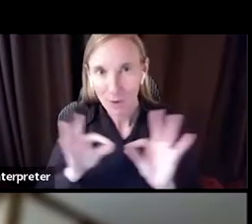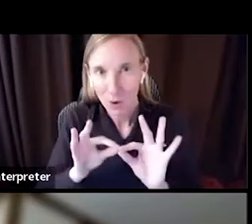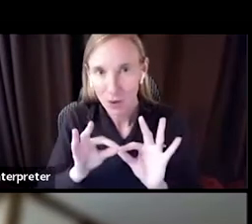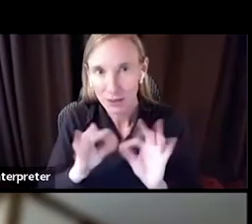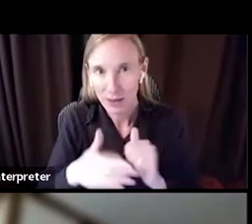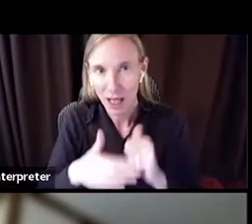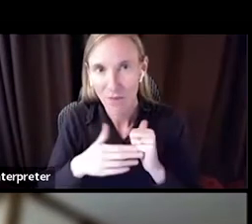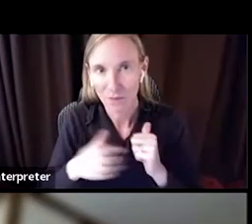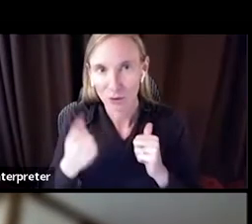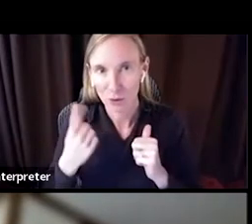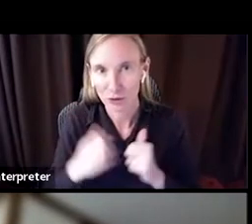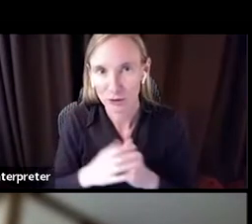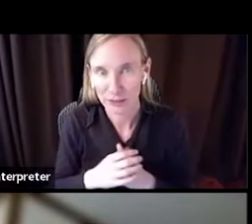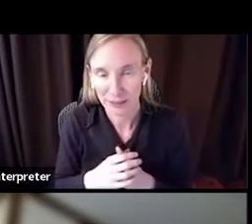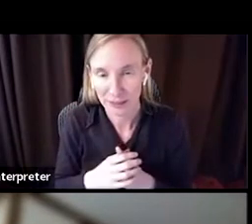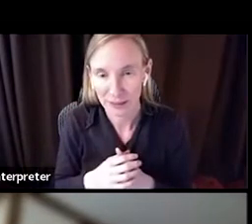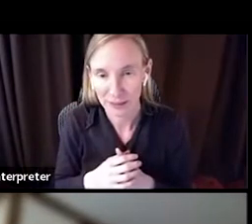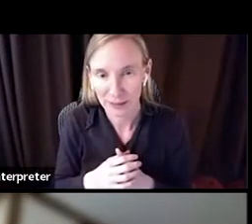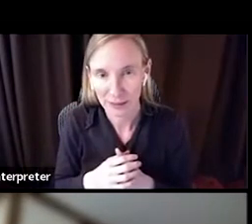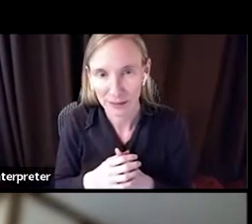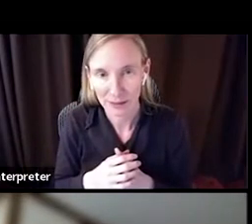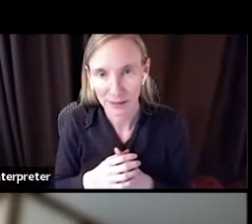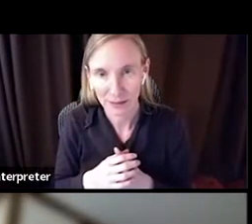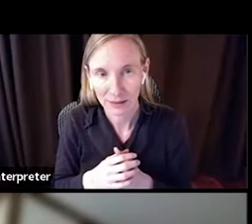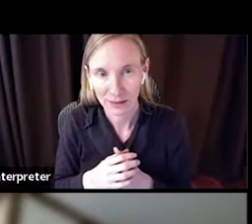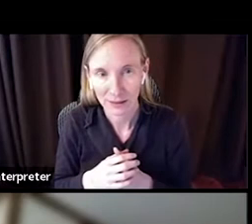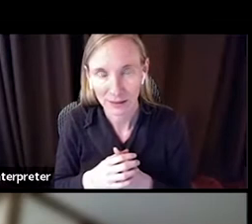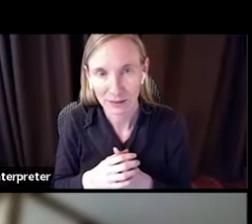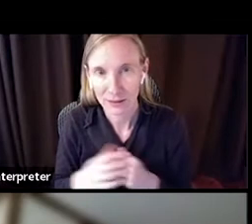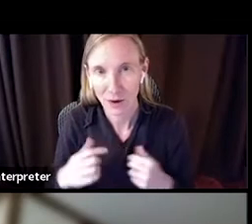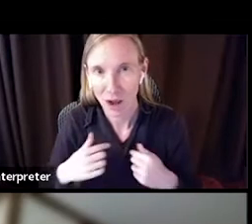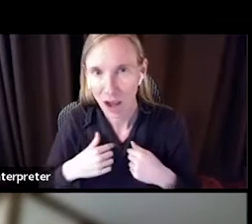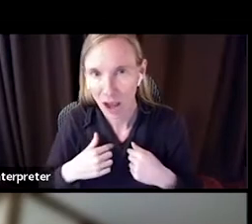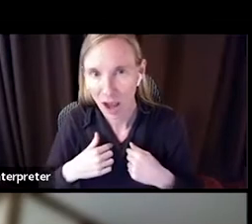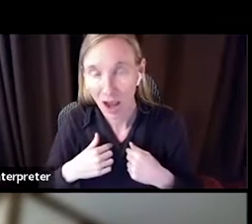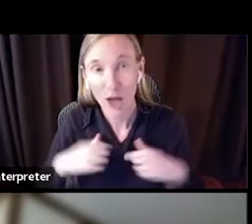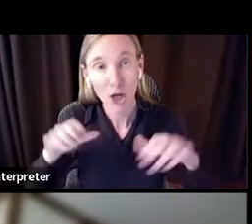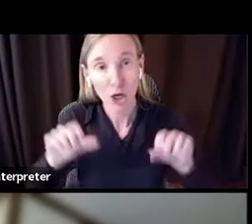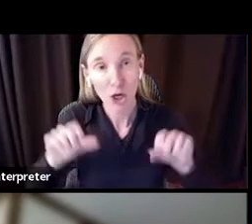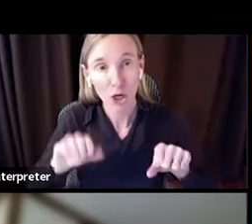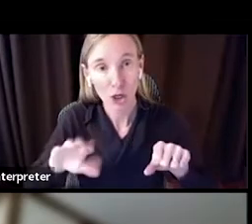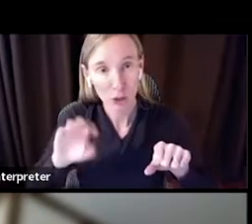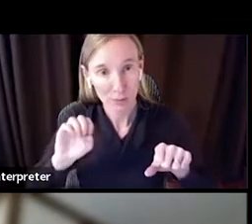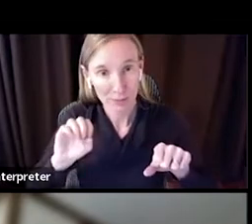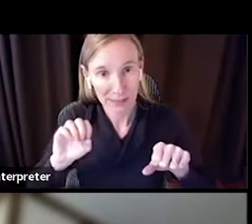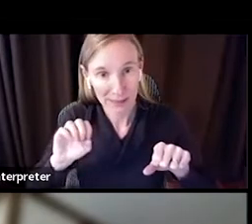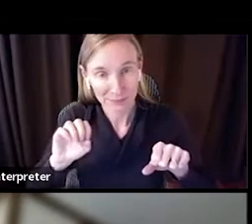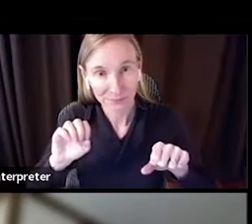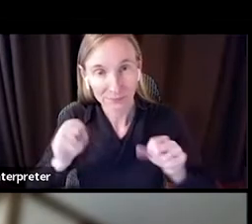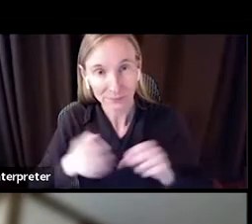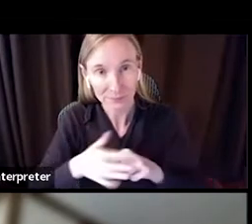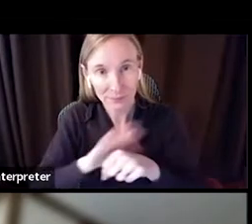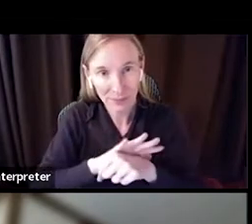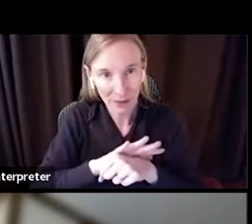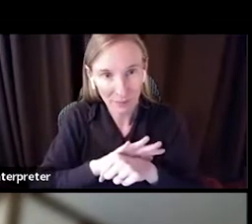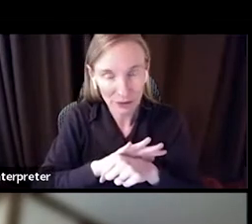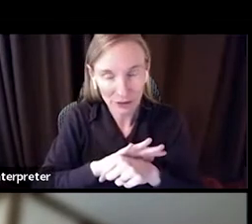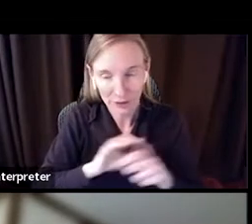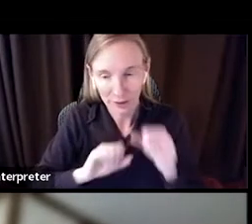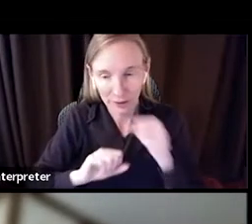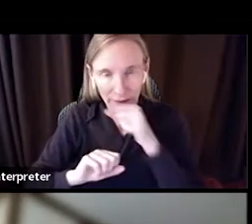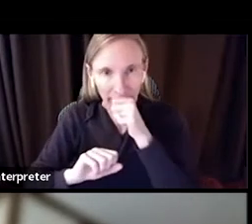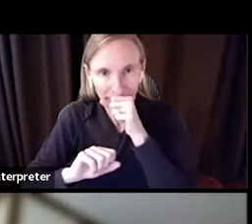to understand. Am I with that? There could be further coverage, if you will.